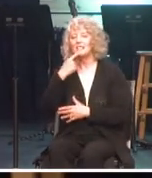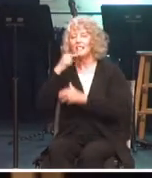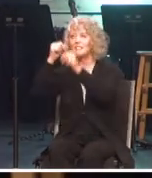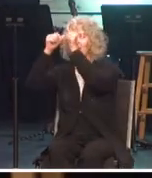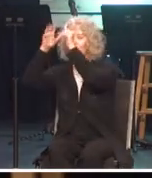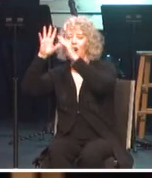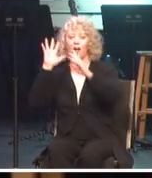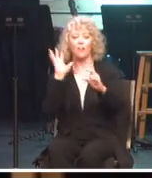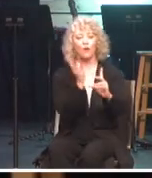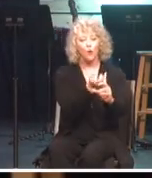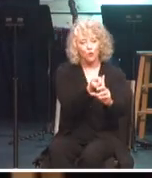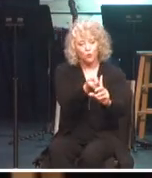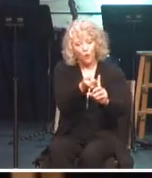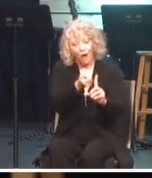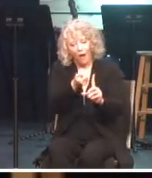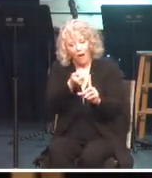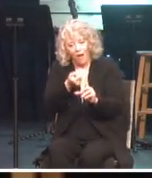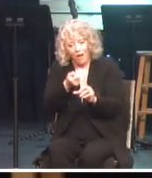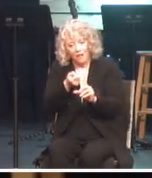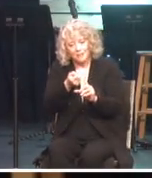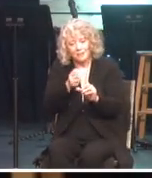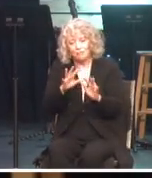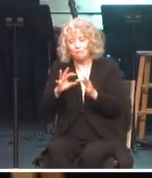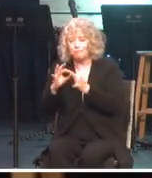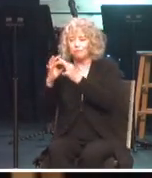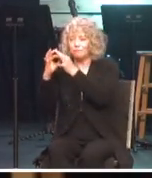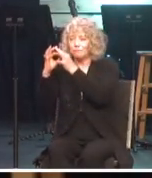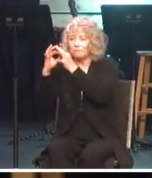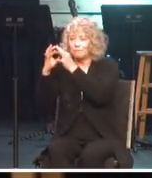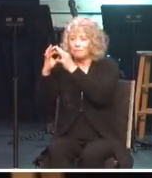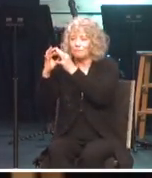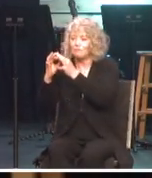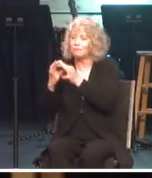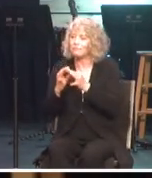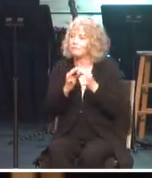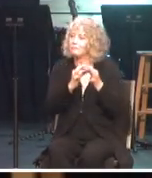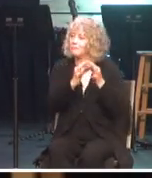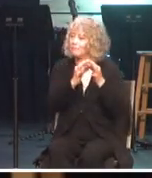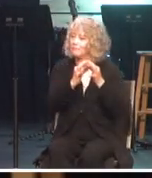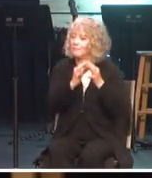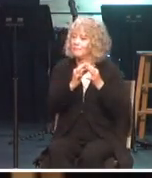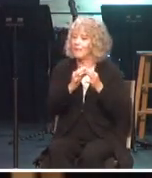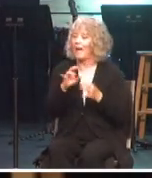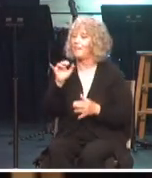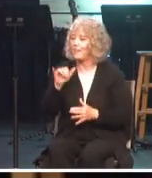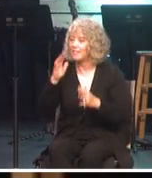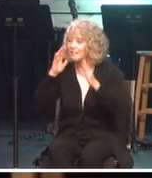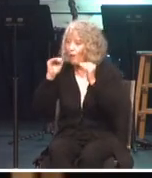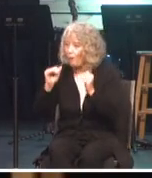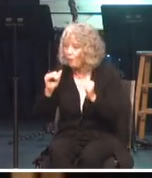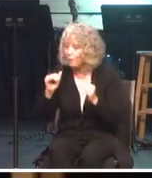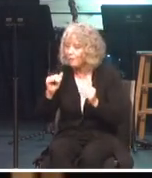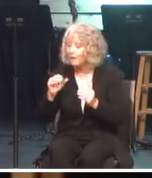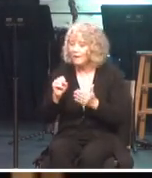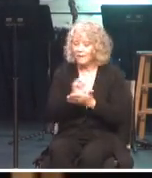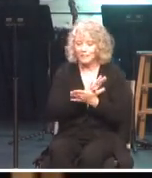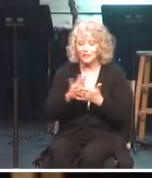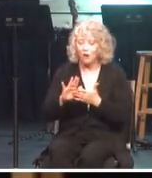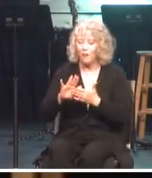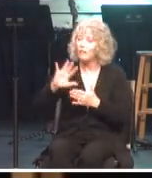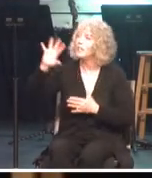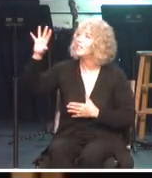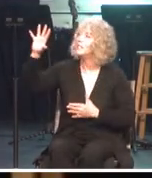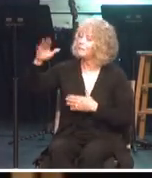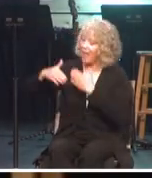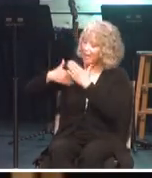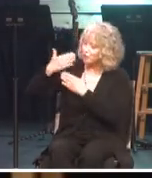Father draws. Here's the hope. The hope is a sovereign and gracious Father